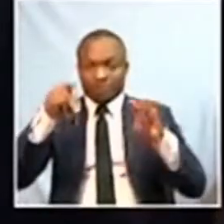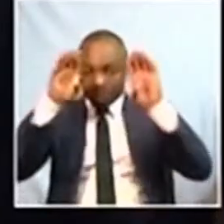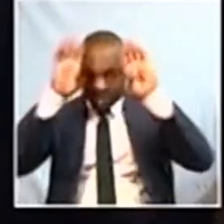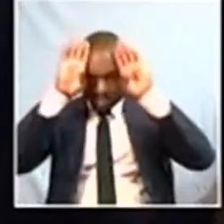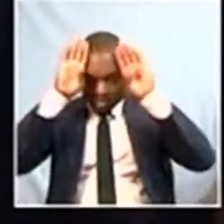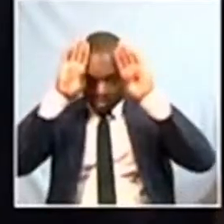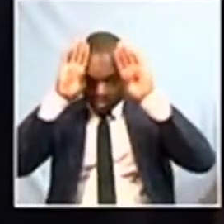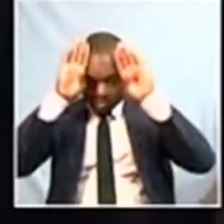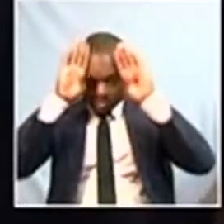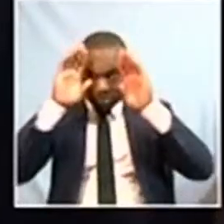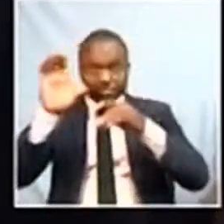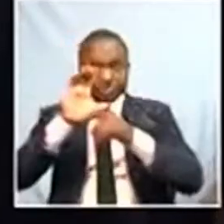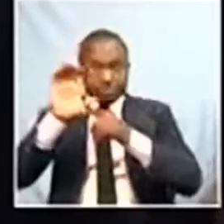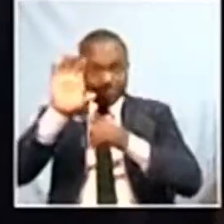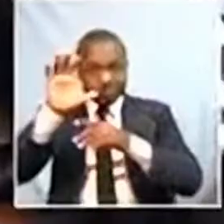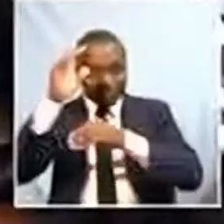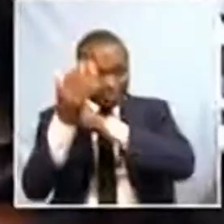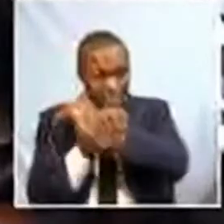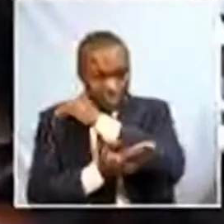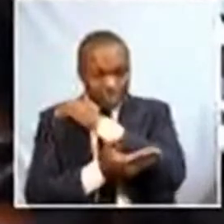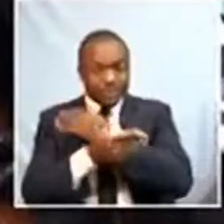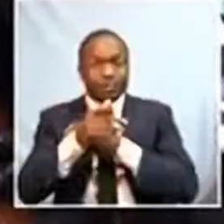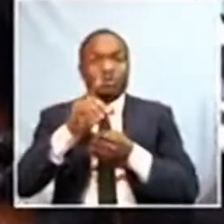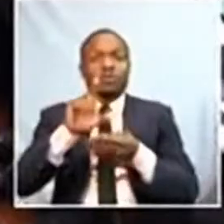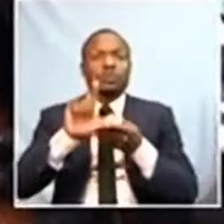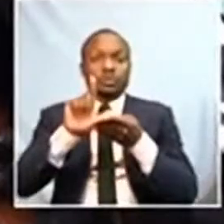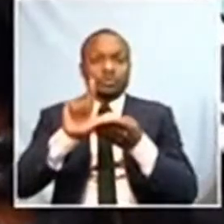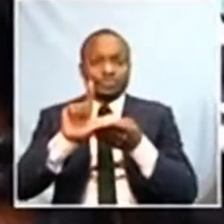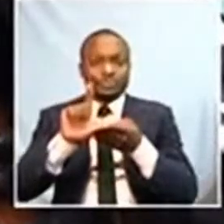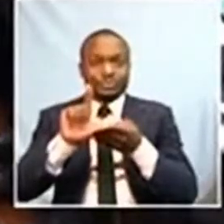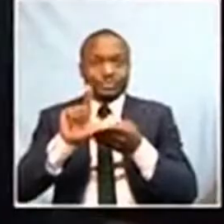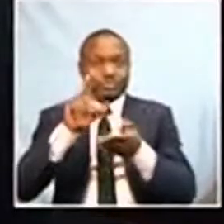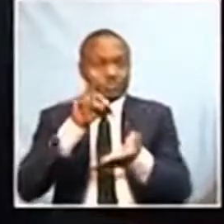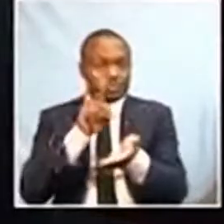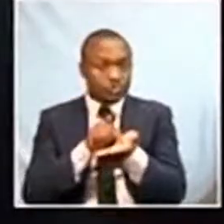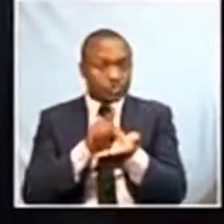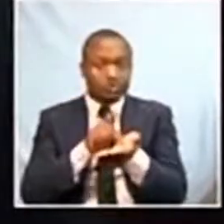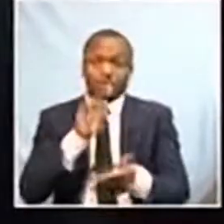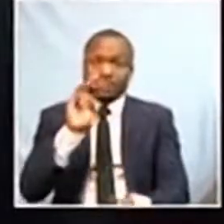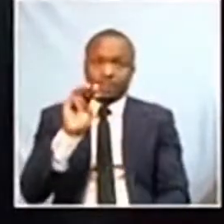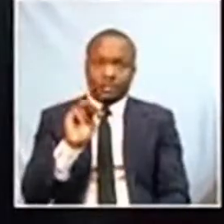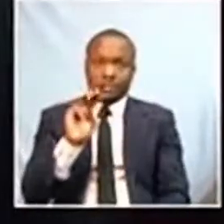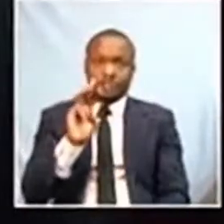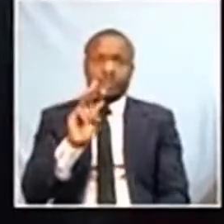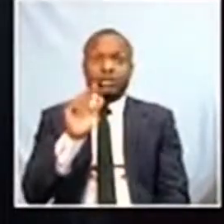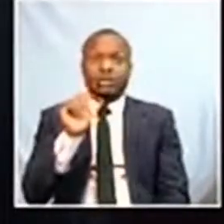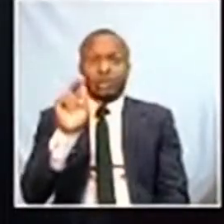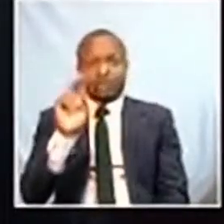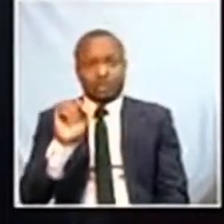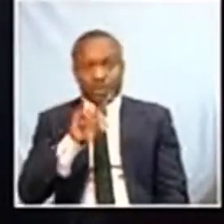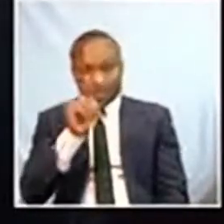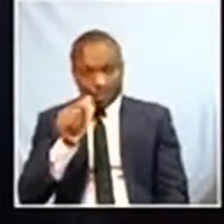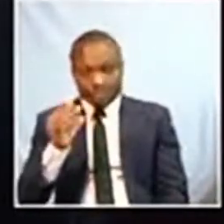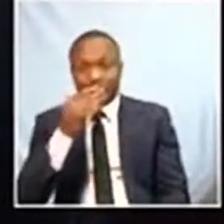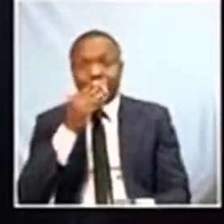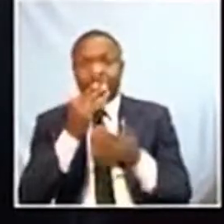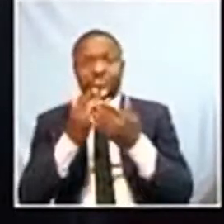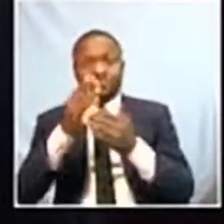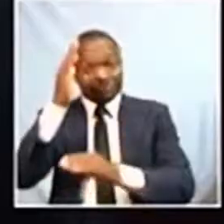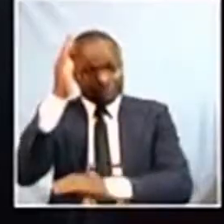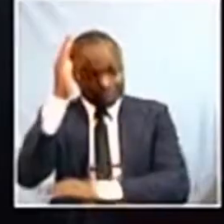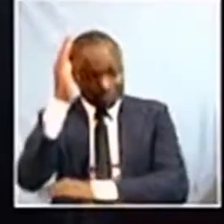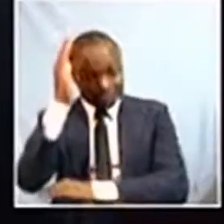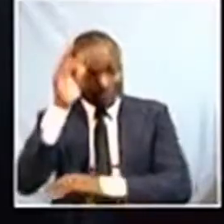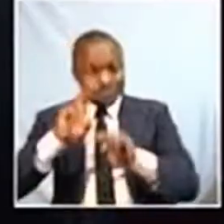Belt. Lukulu, you're welcome. Thank you, Dr. Mwanza. Good afternoon, Chair, and welcome,